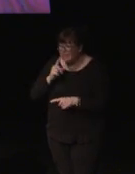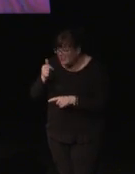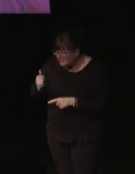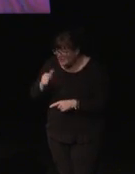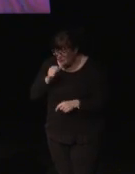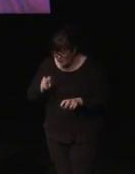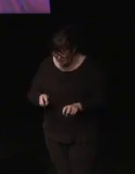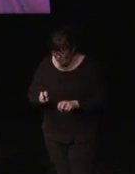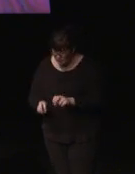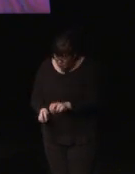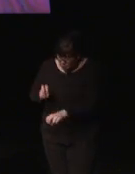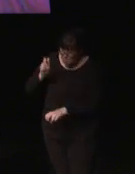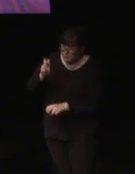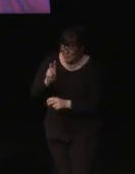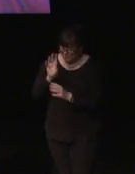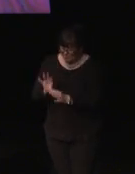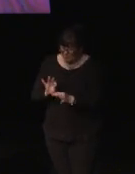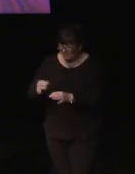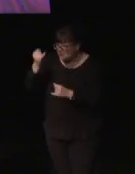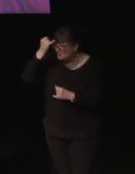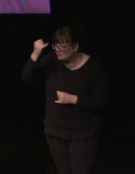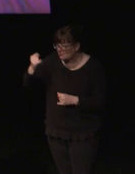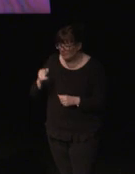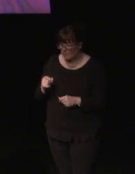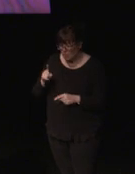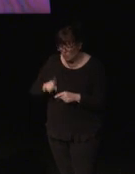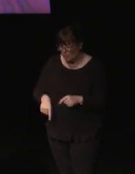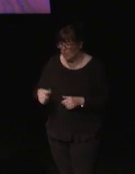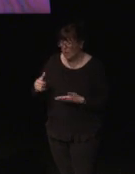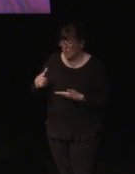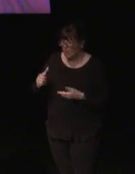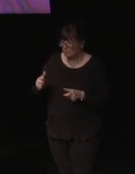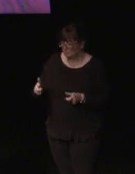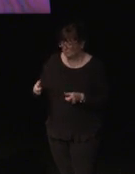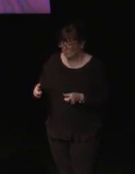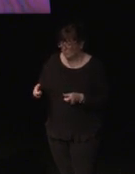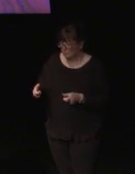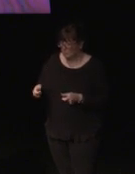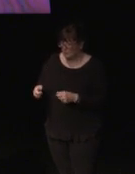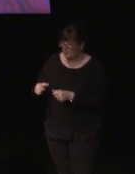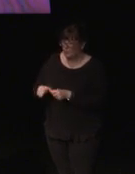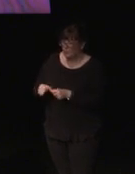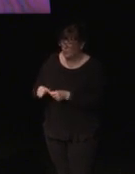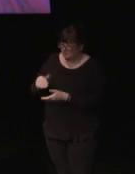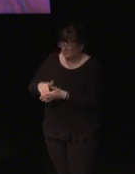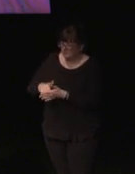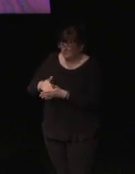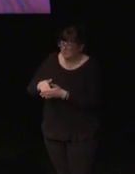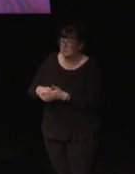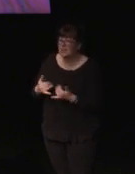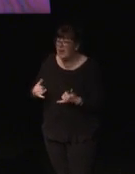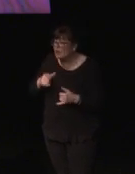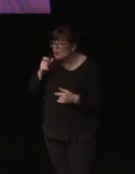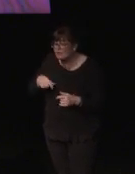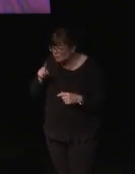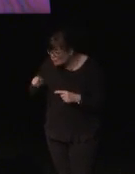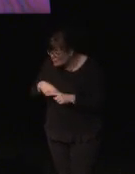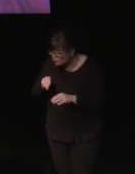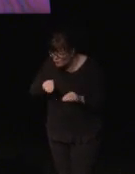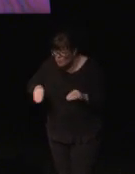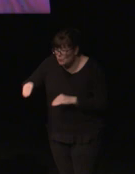accelerator. Think of people who can't press buttons repeatedly and now they don't have to, right? Just to move around.